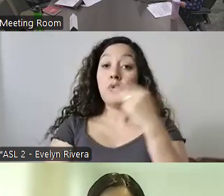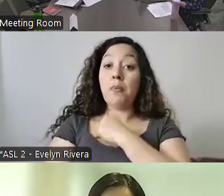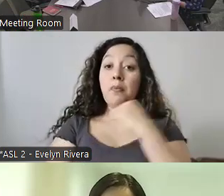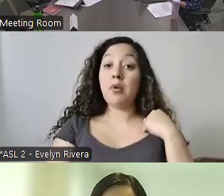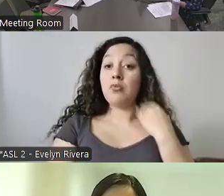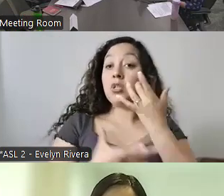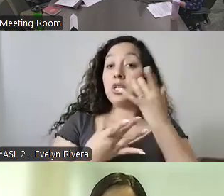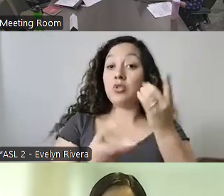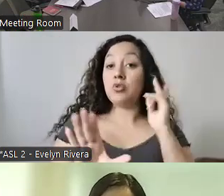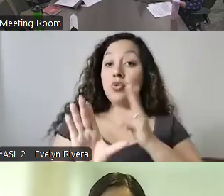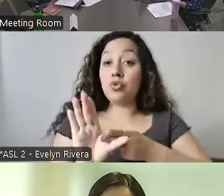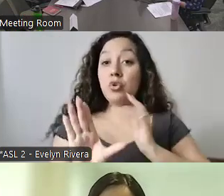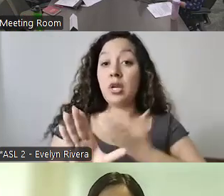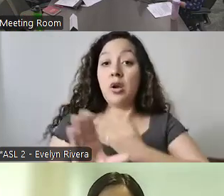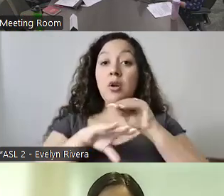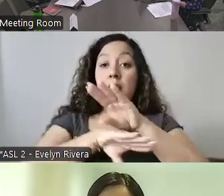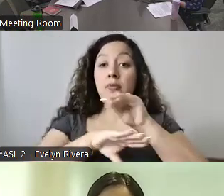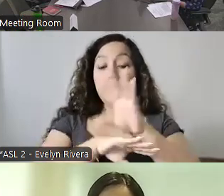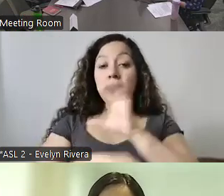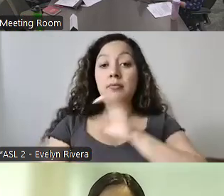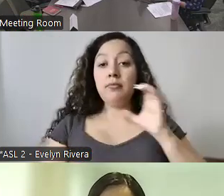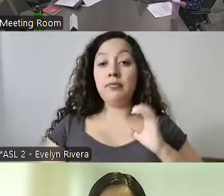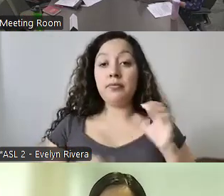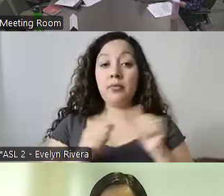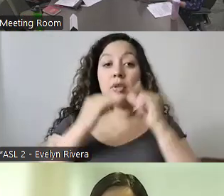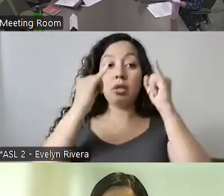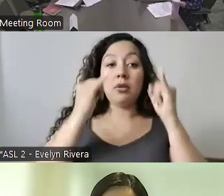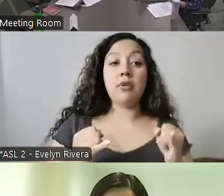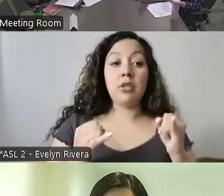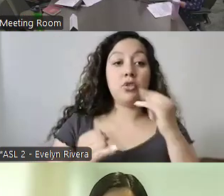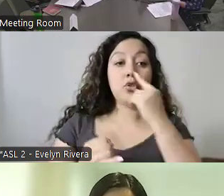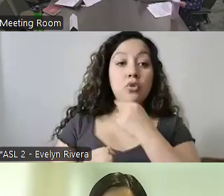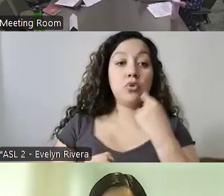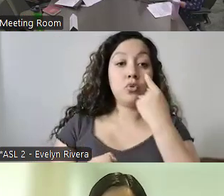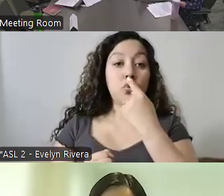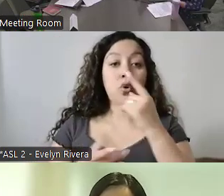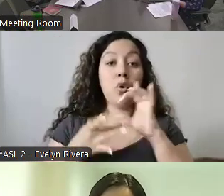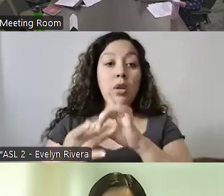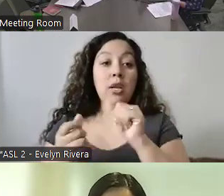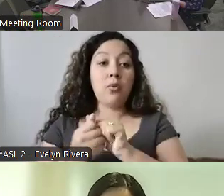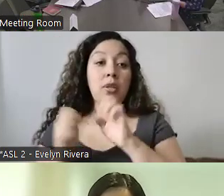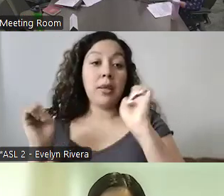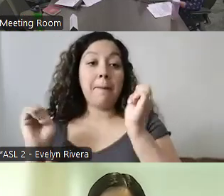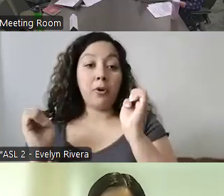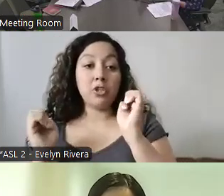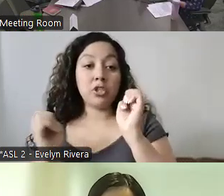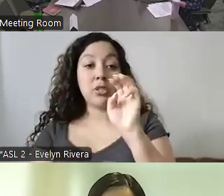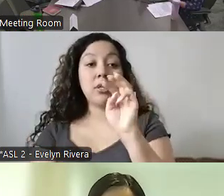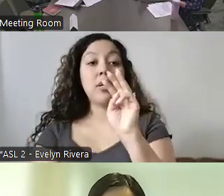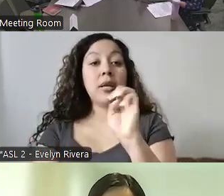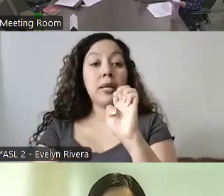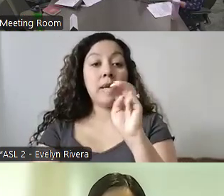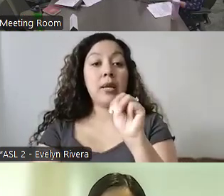related conditions advisory committee with individuals that represent first responders. That includes, but not limited to,